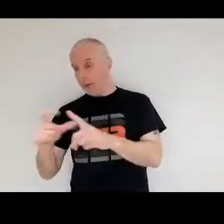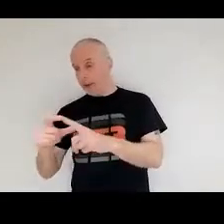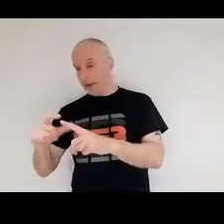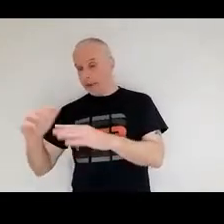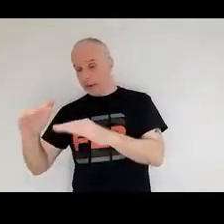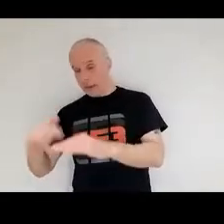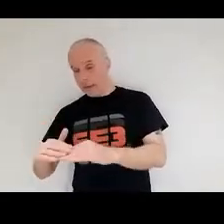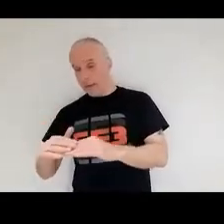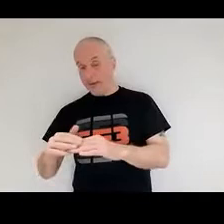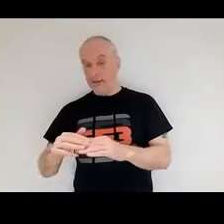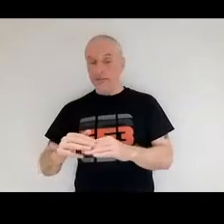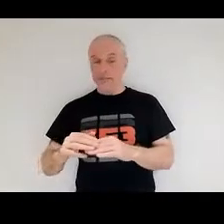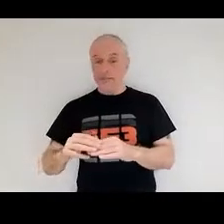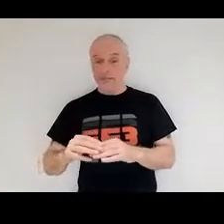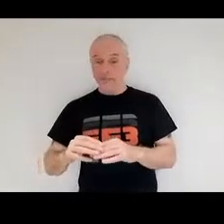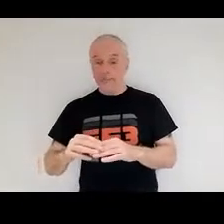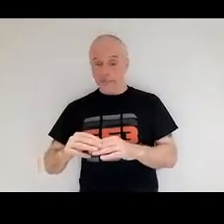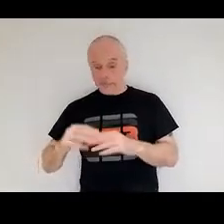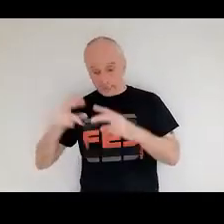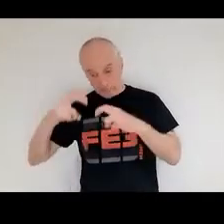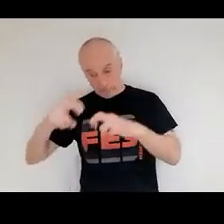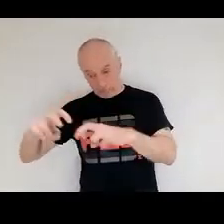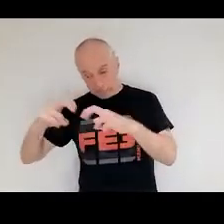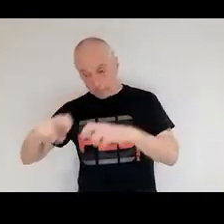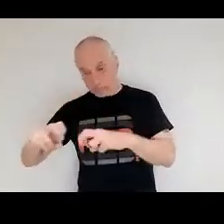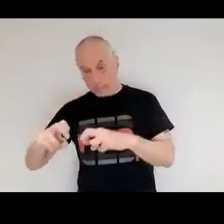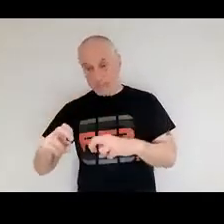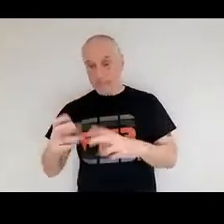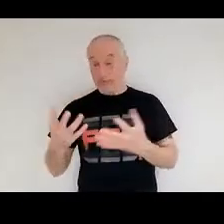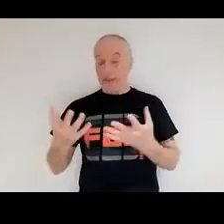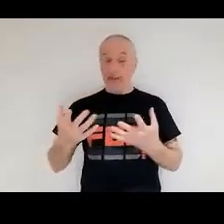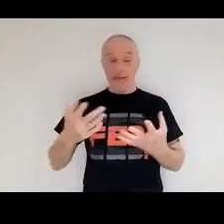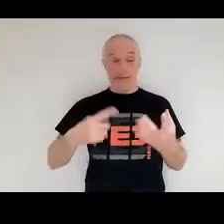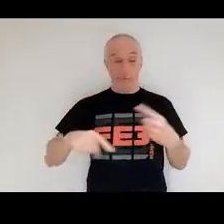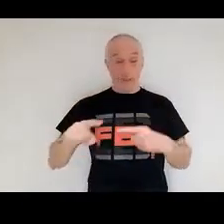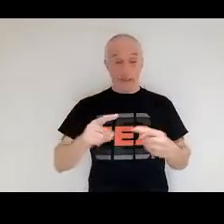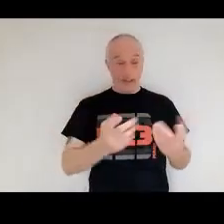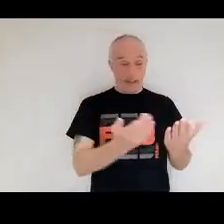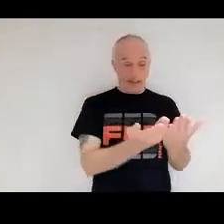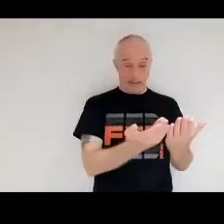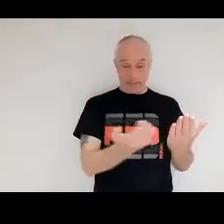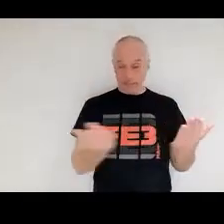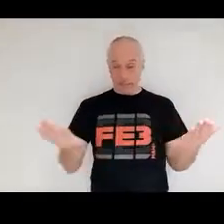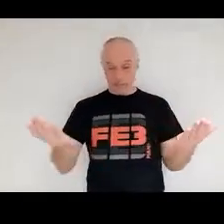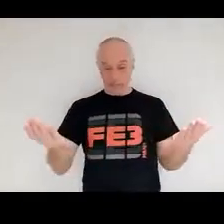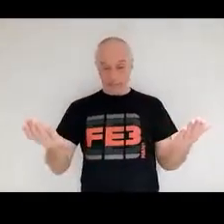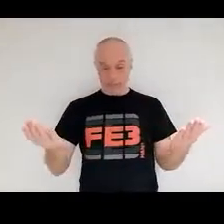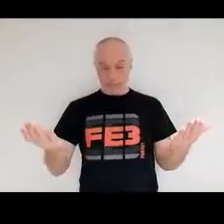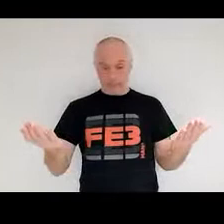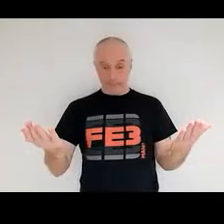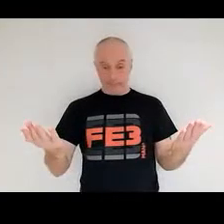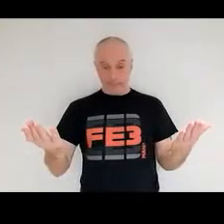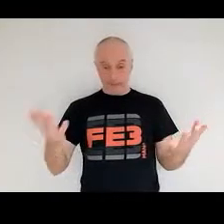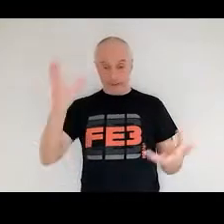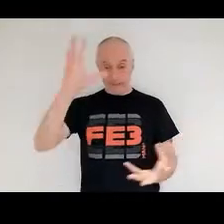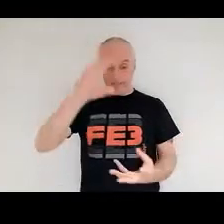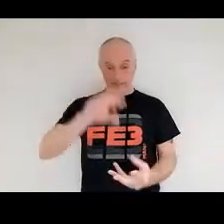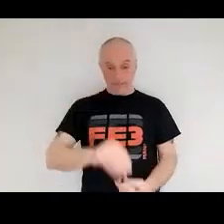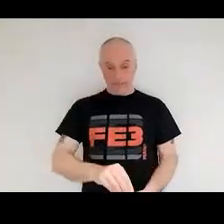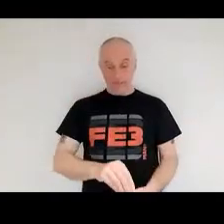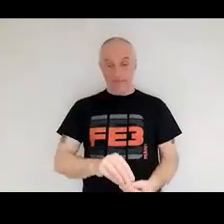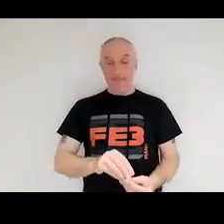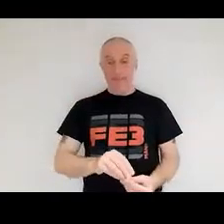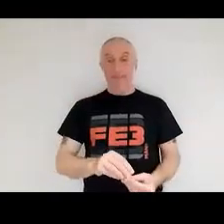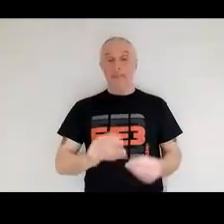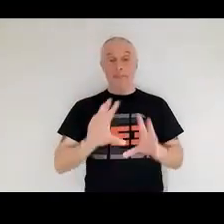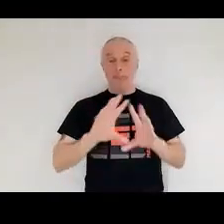analysis to then allow us to draw conclusions based on sort of real world inputs. The overall conclusion